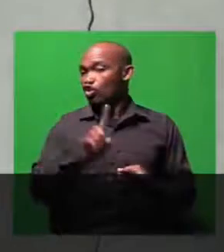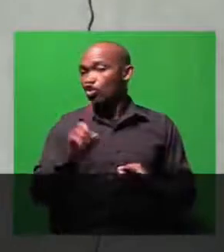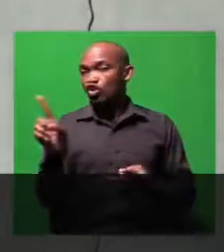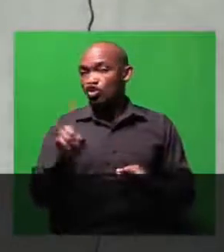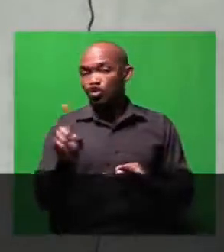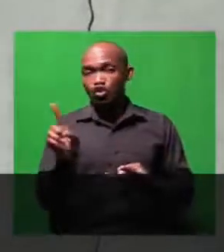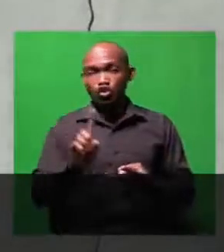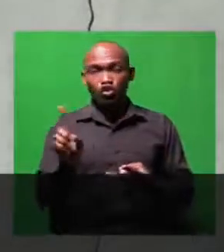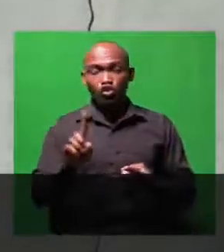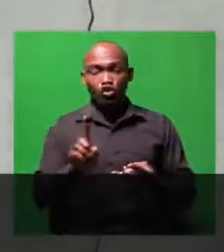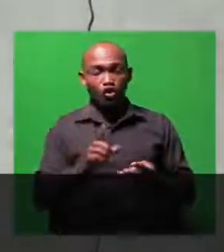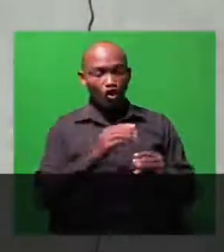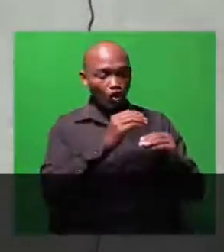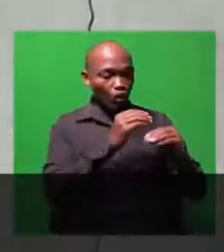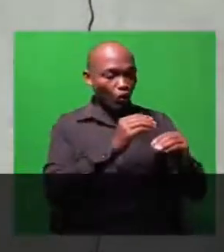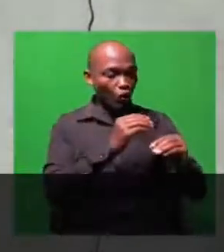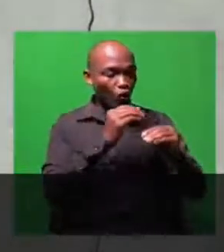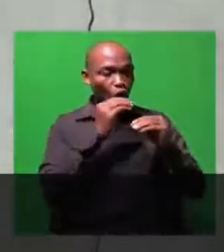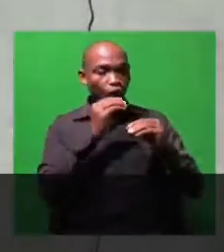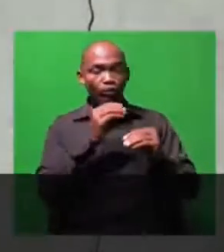Absence of exploitation.